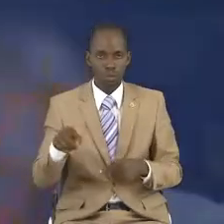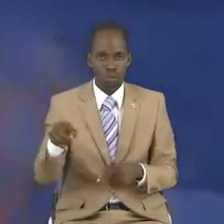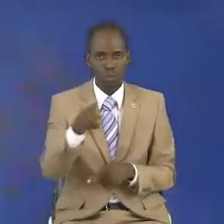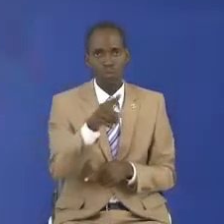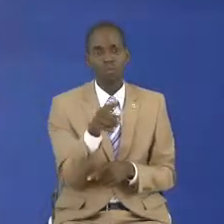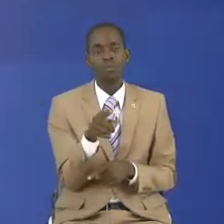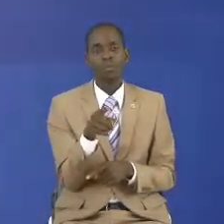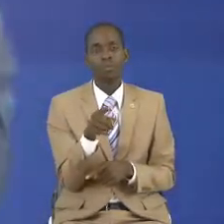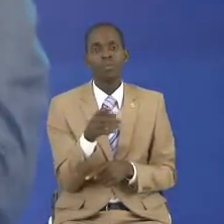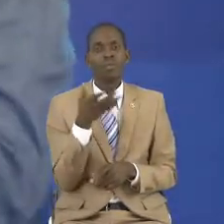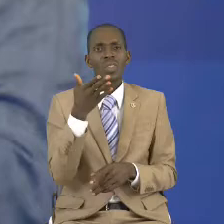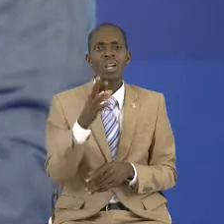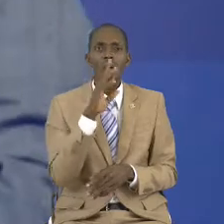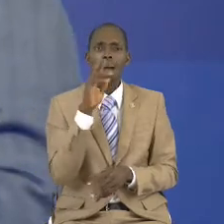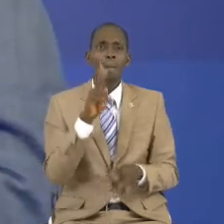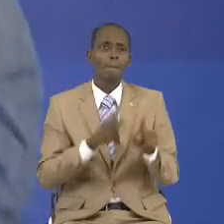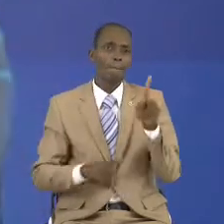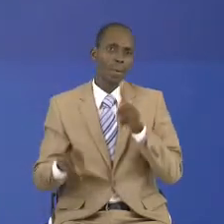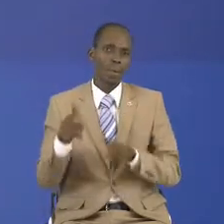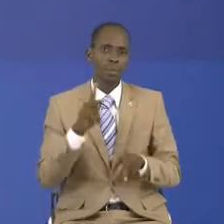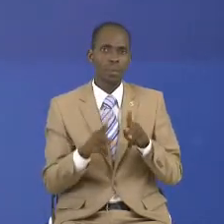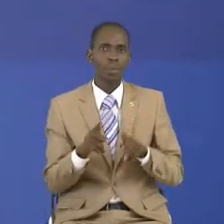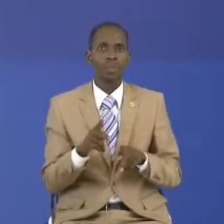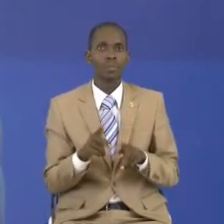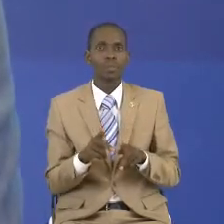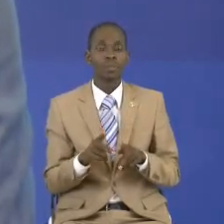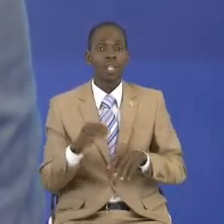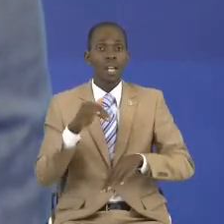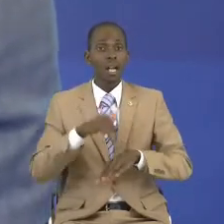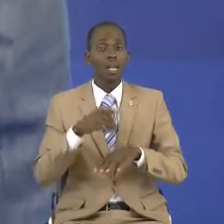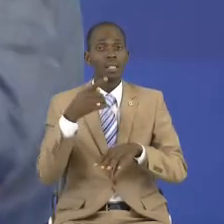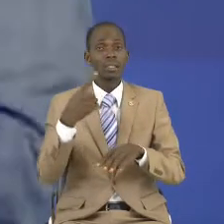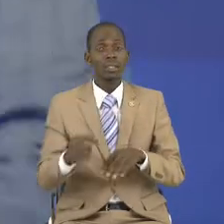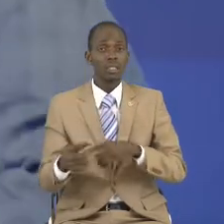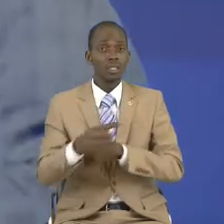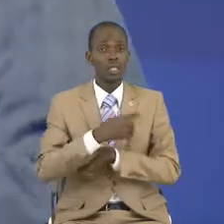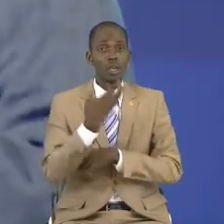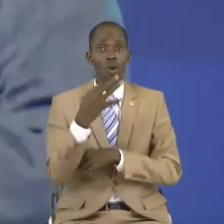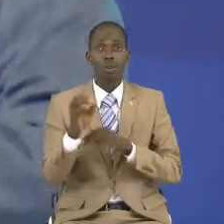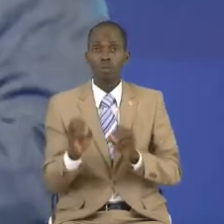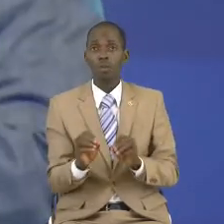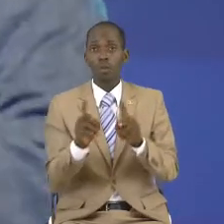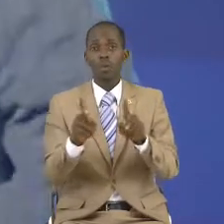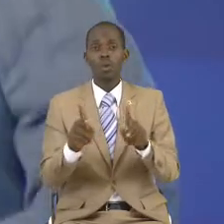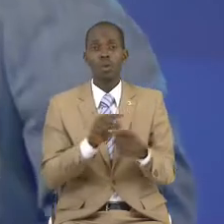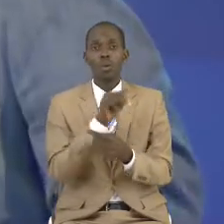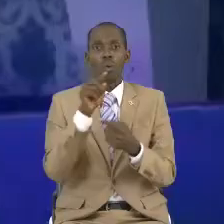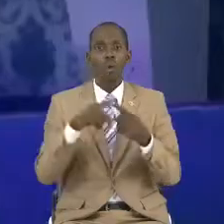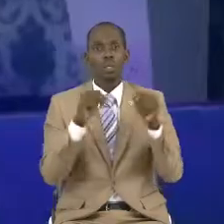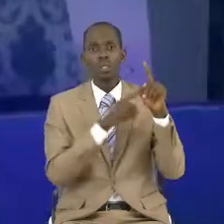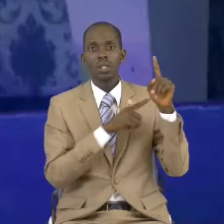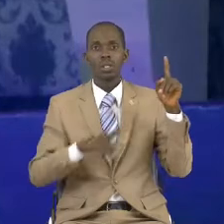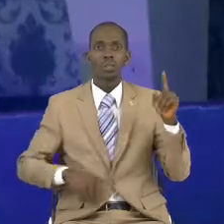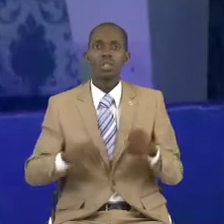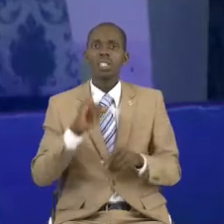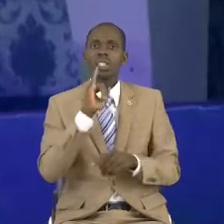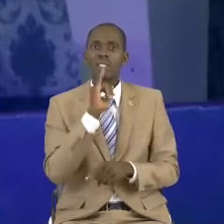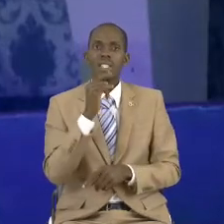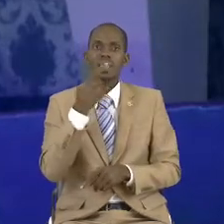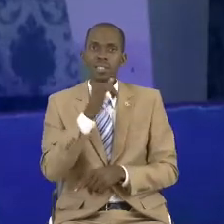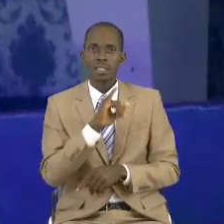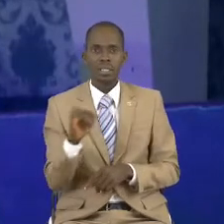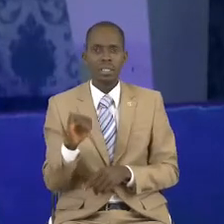are people at the day of opportunity when the lord is saying i am